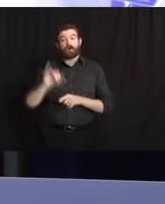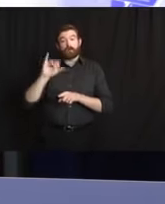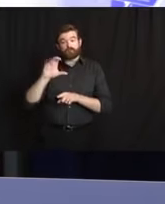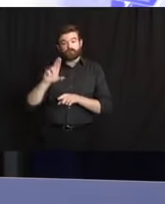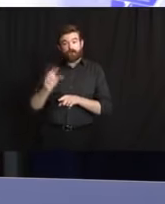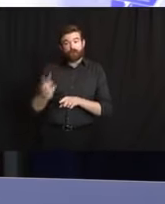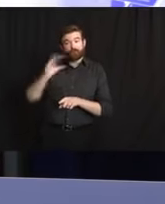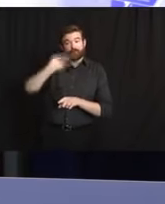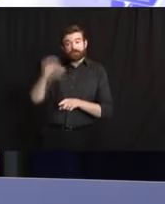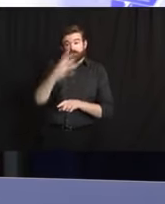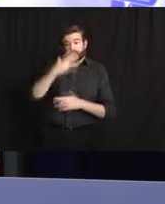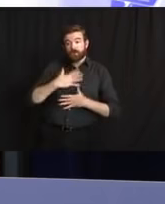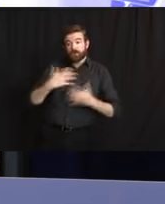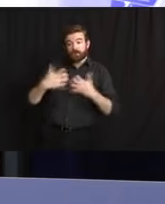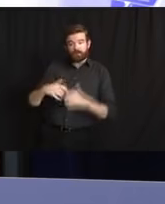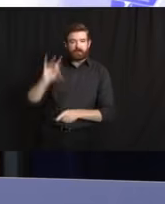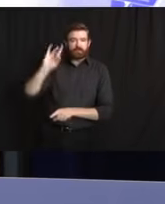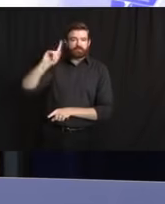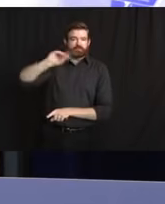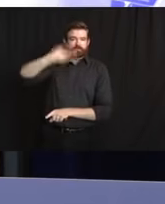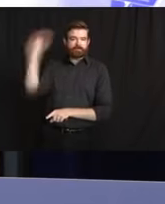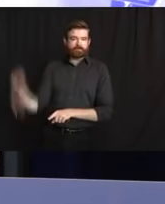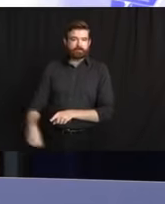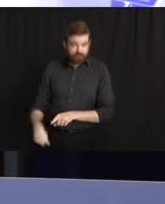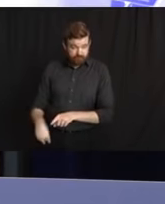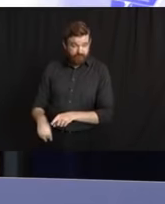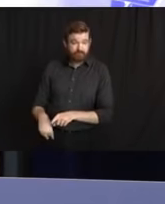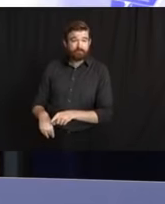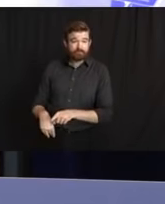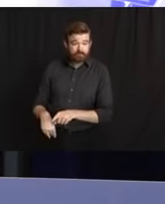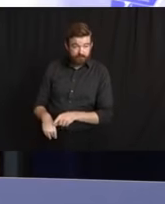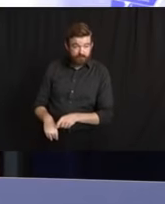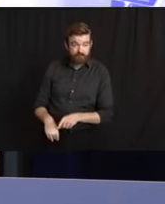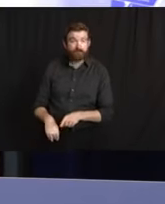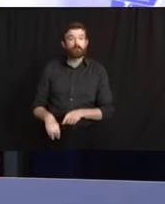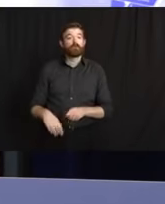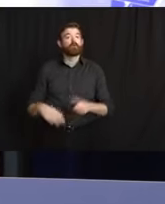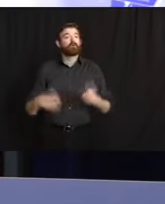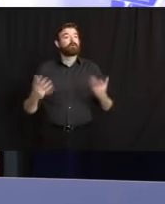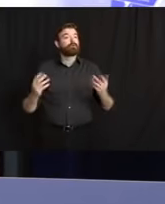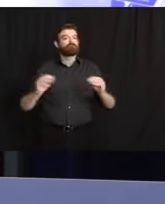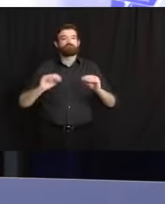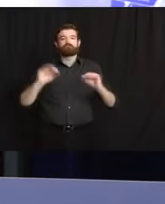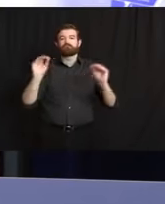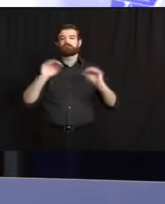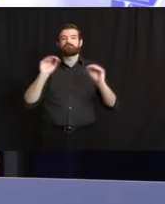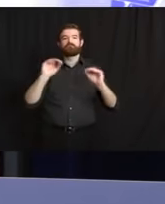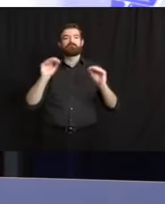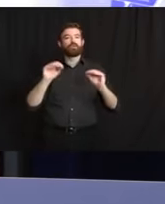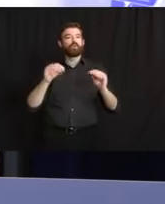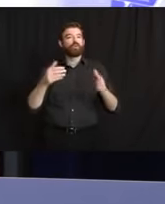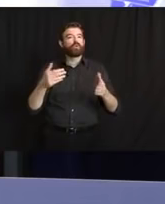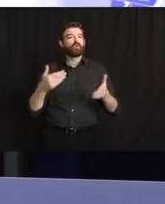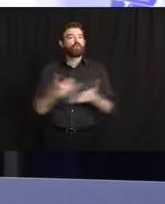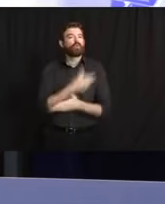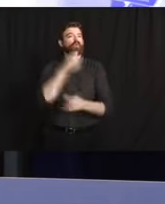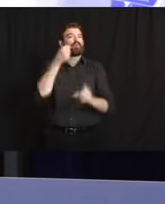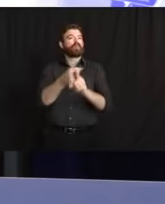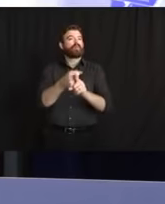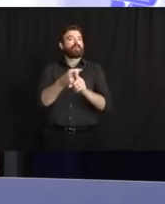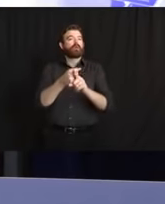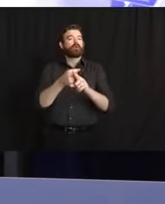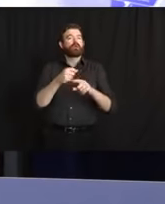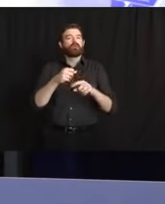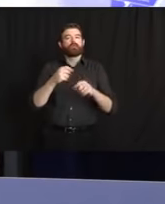ventilators. Fortunately and thankfully, there are no new cases of multisystem inflammatory syndrome in children, so the